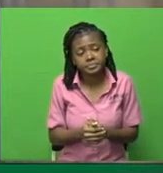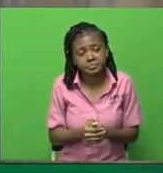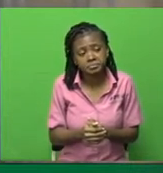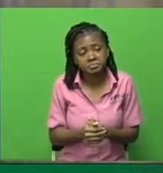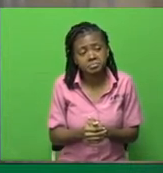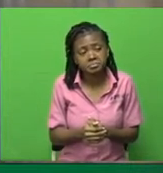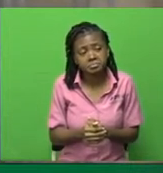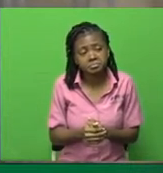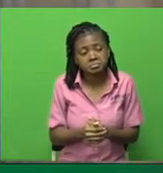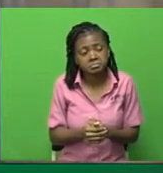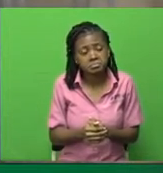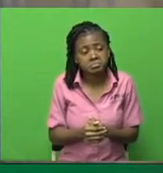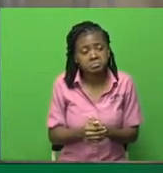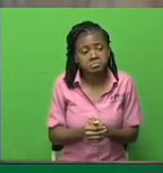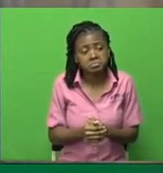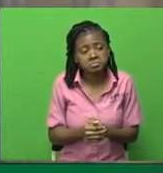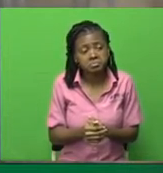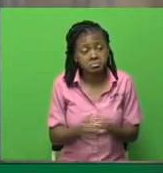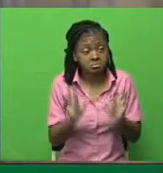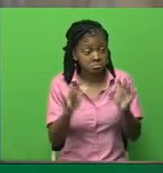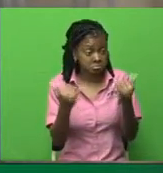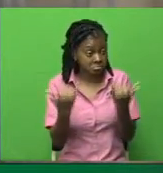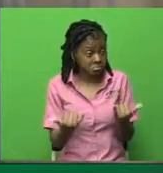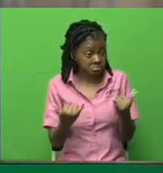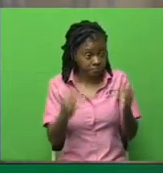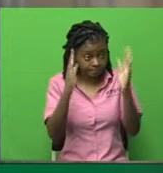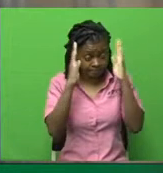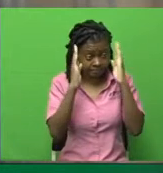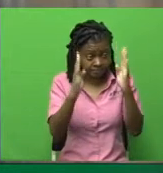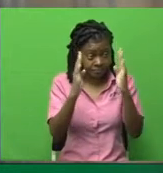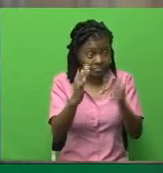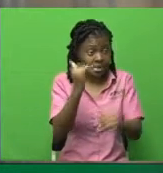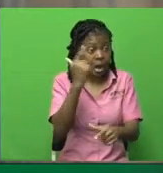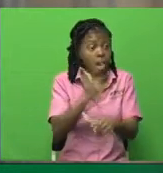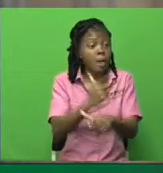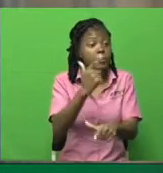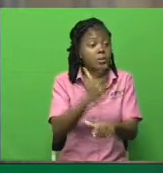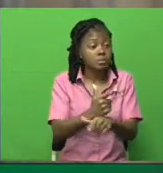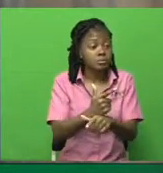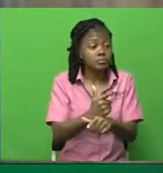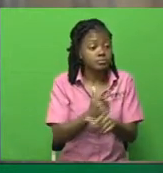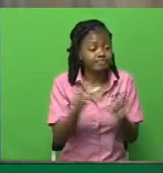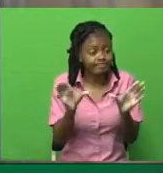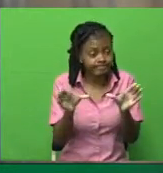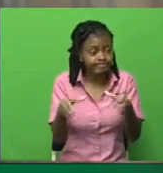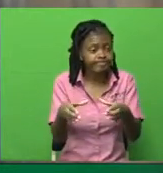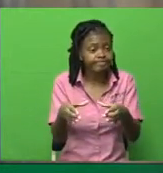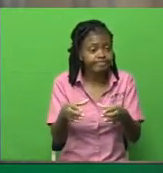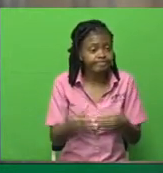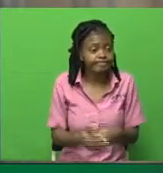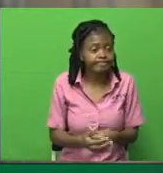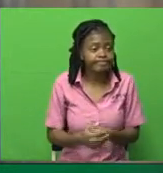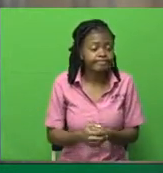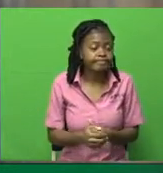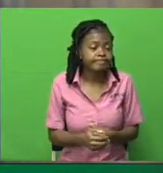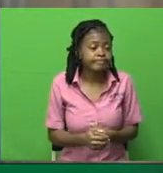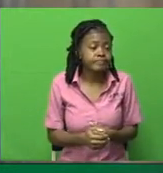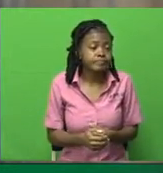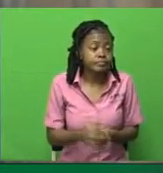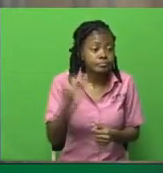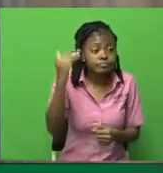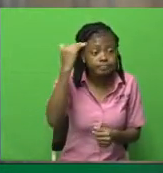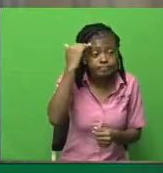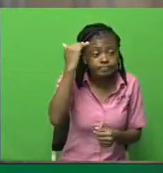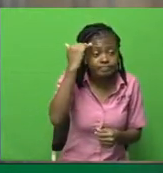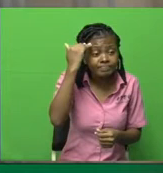I turn now briefly to the labor sector really in the labor sector we know job security is a myth under